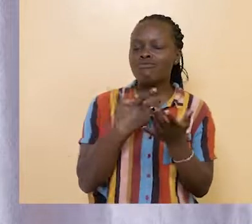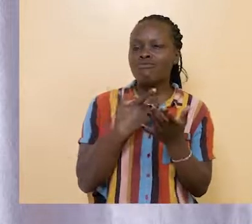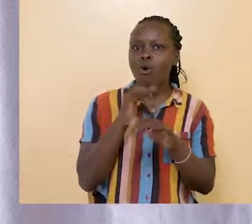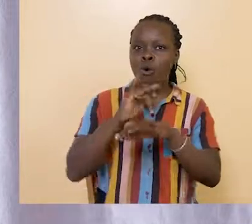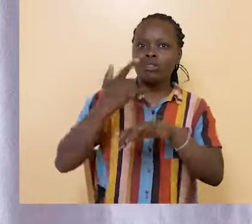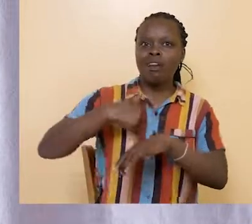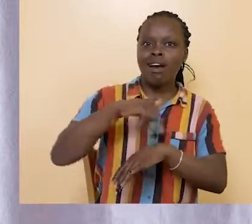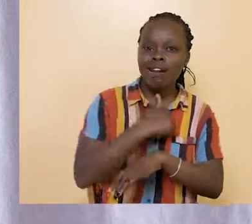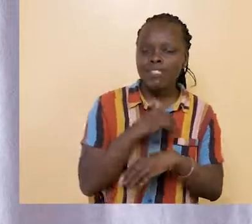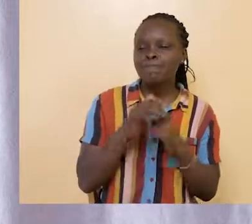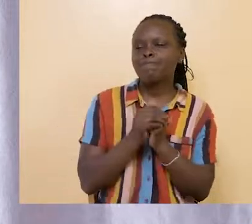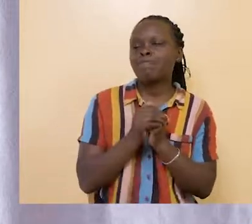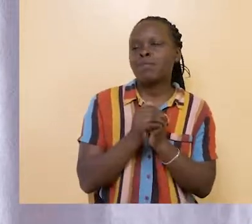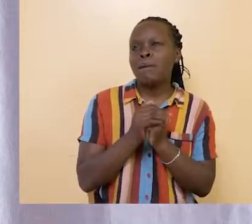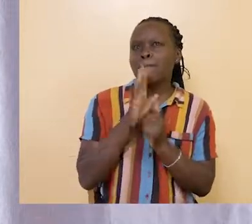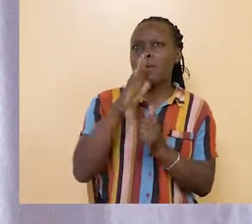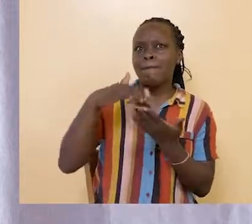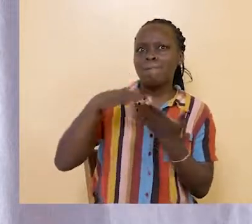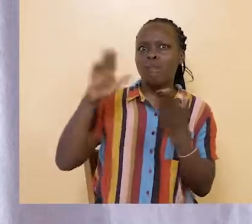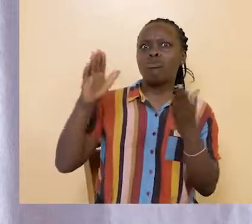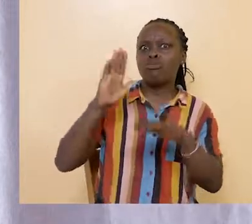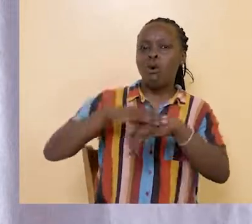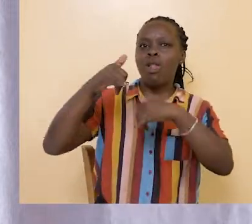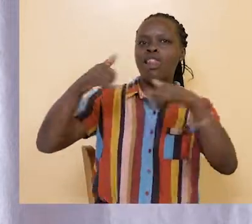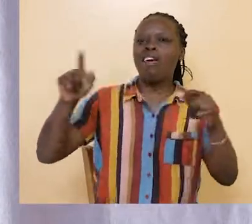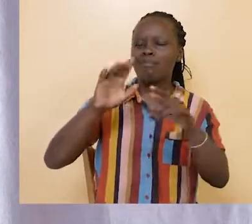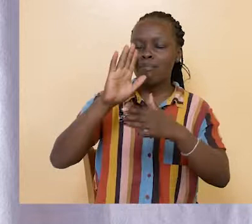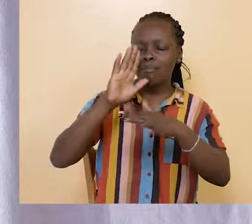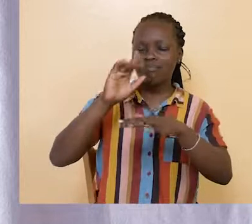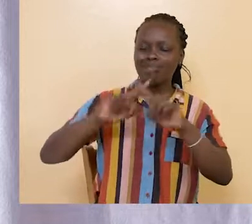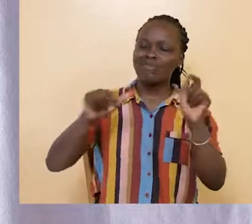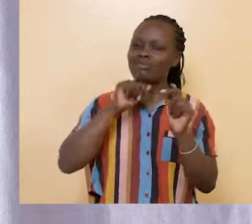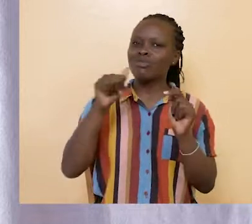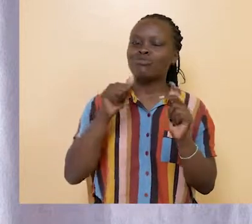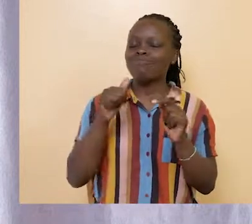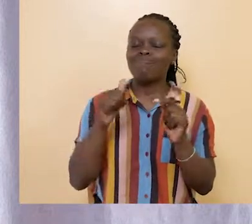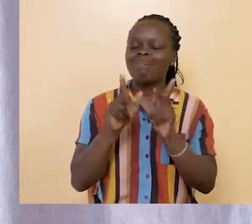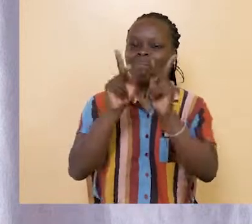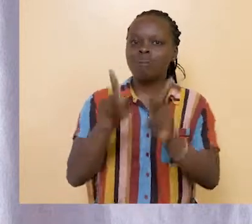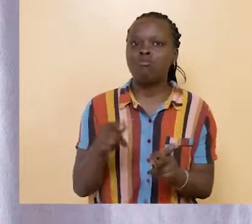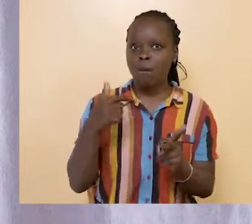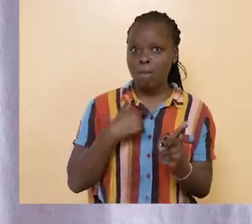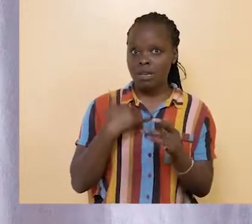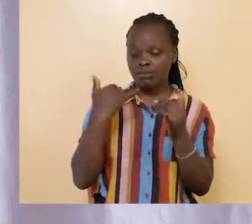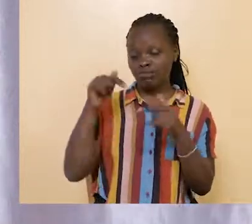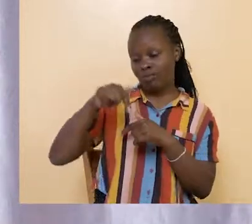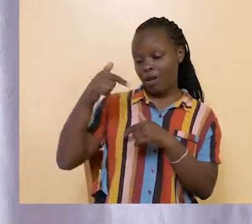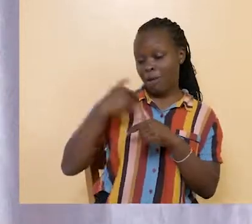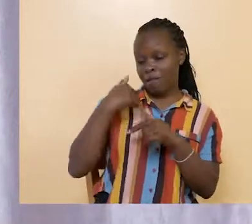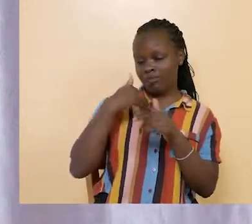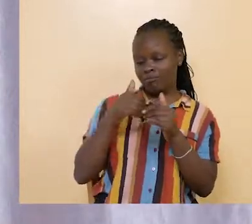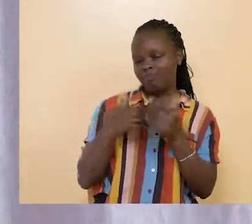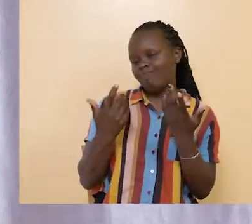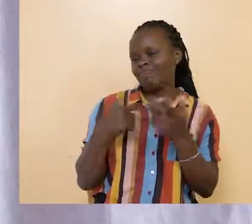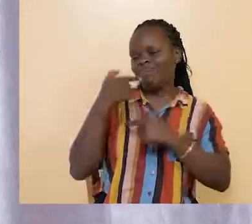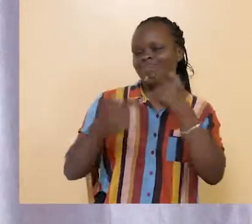be virtually present, but not so present where it really matters. And so I'm going to pick it up today with the theology of words,